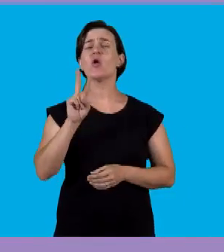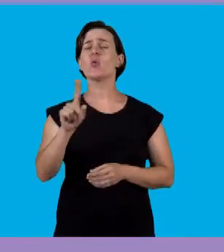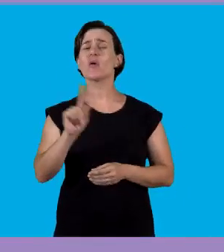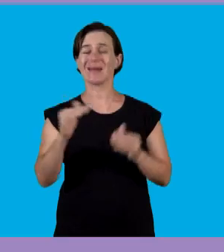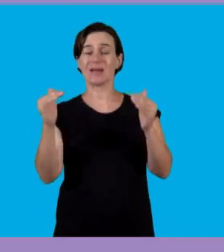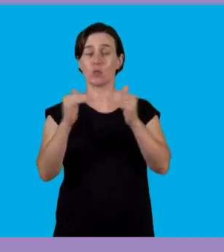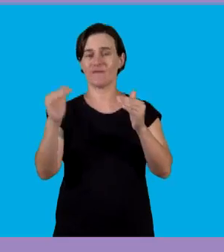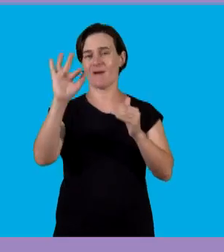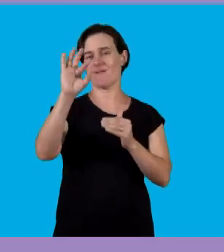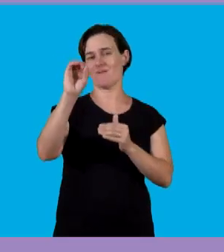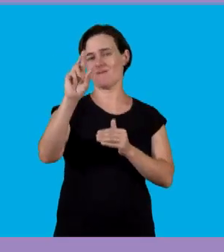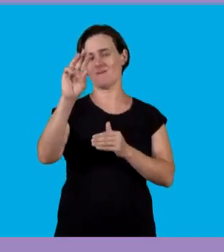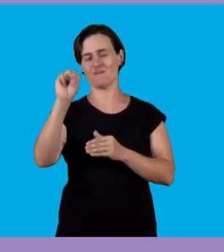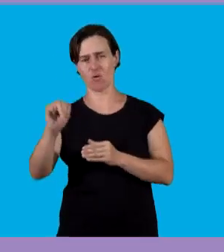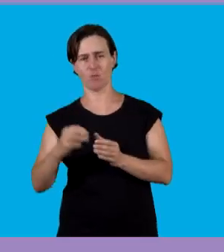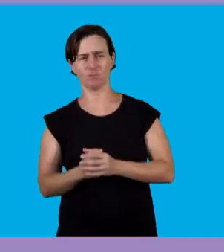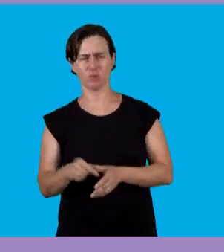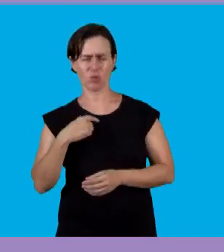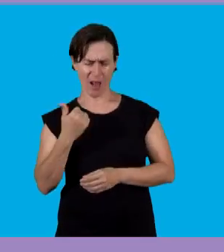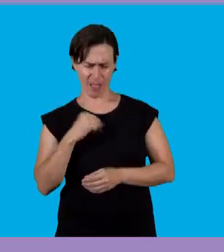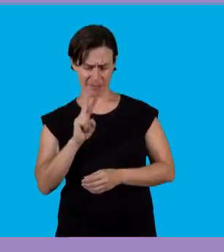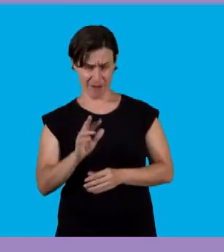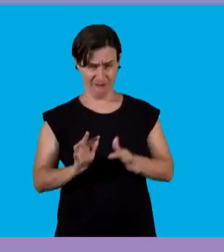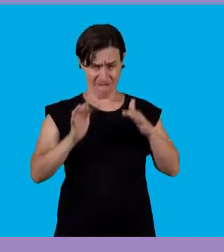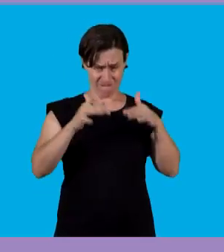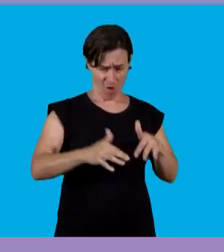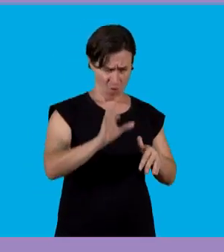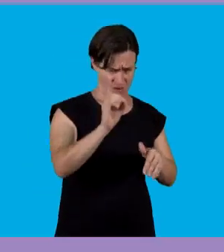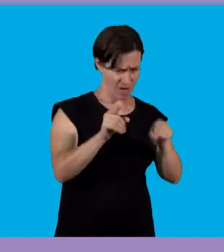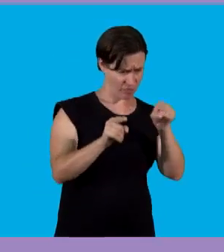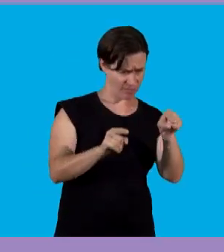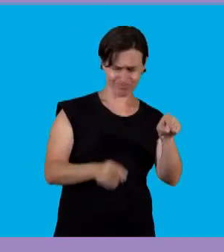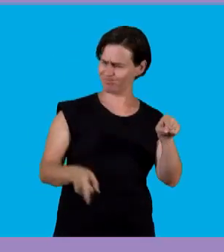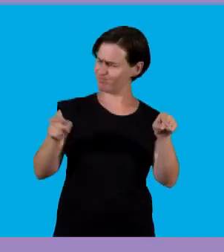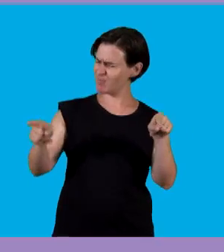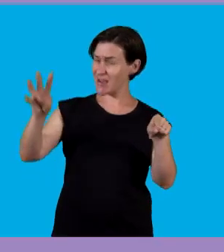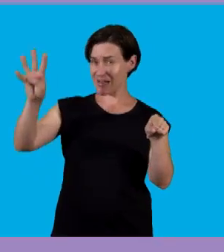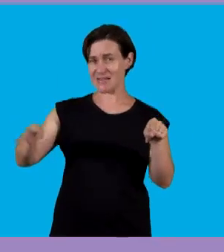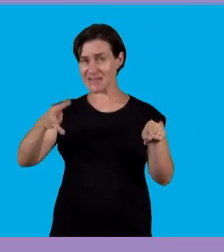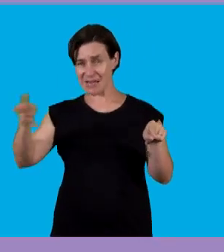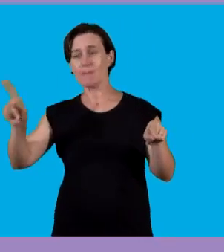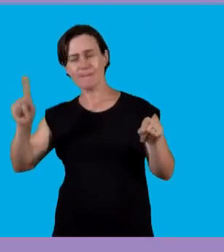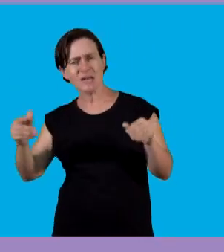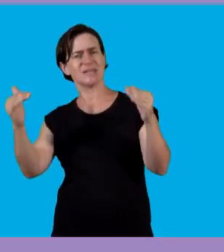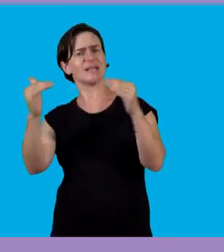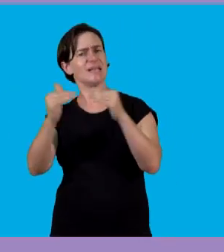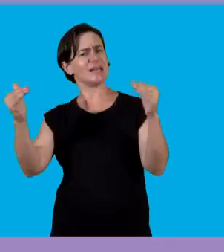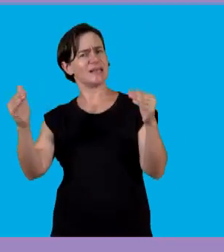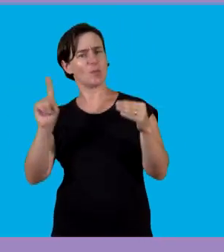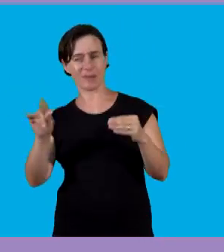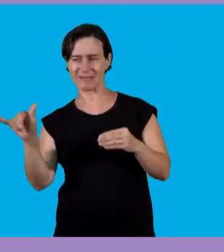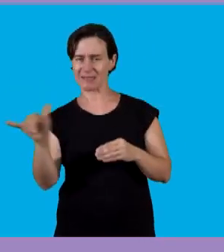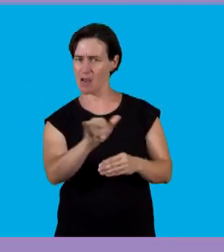equivalent forms. So we want to see how a flow diagram and a table is going to